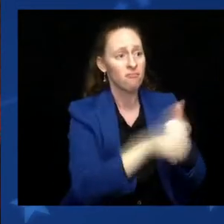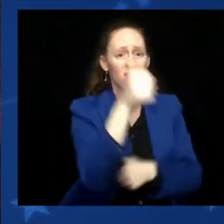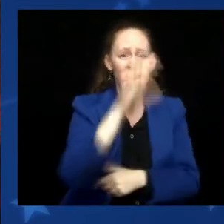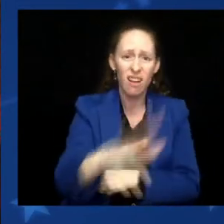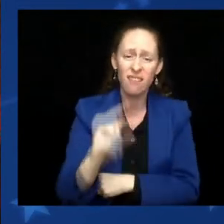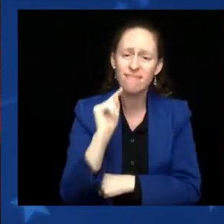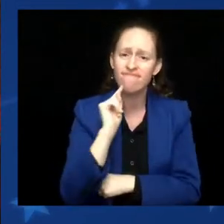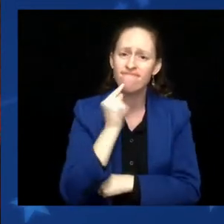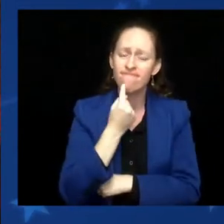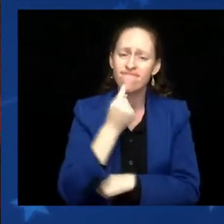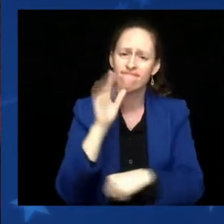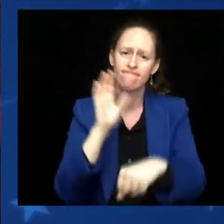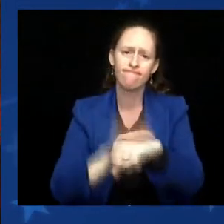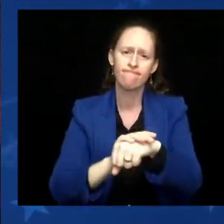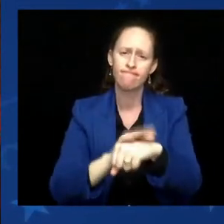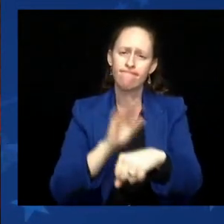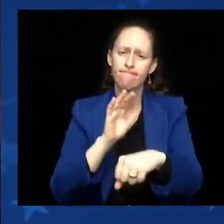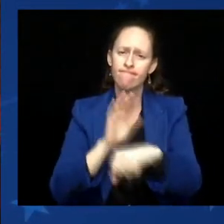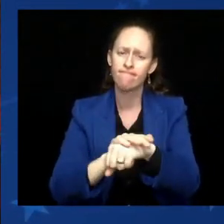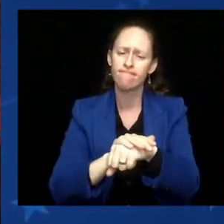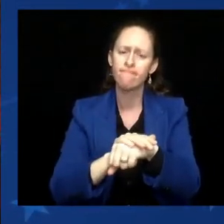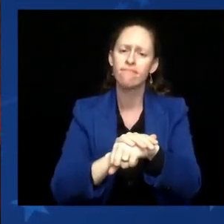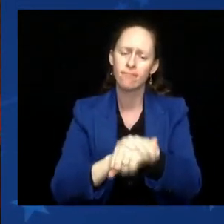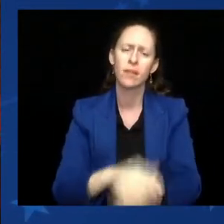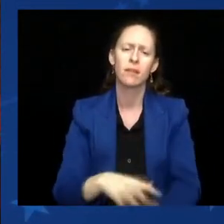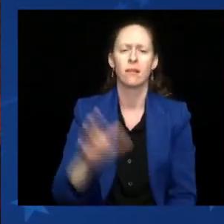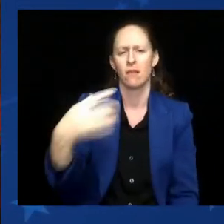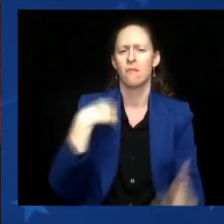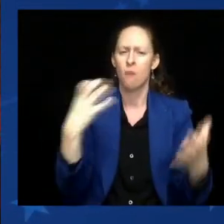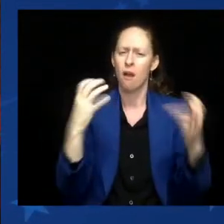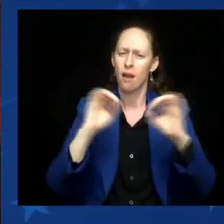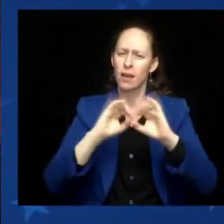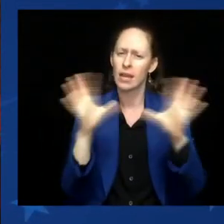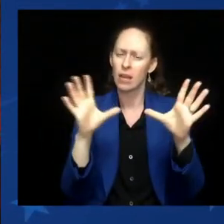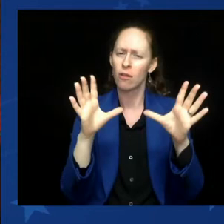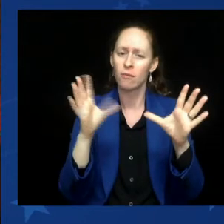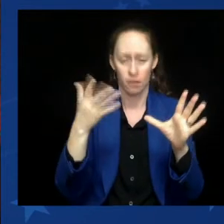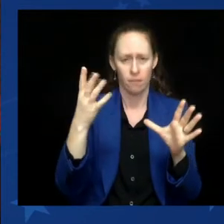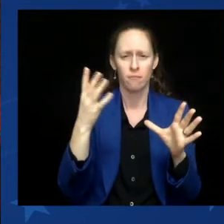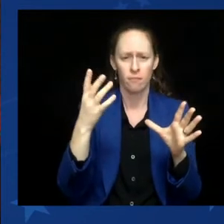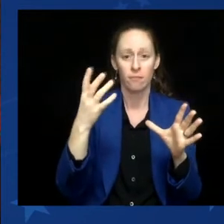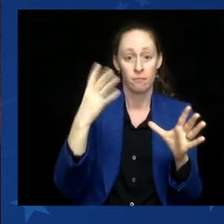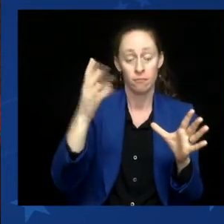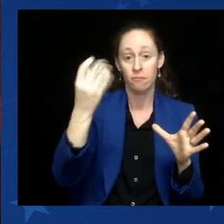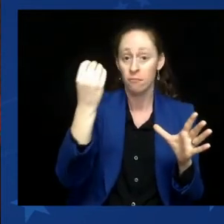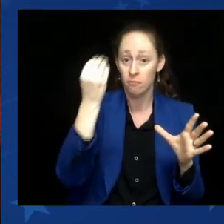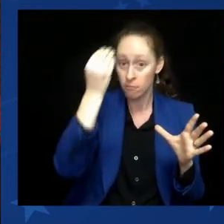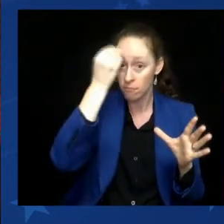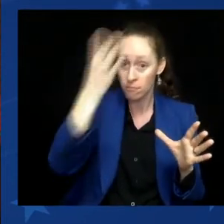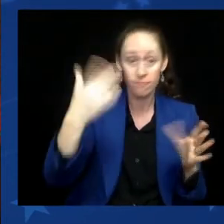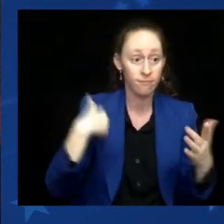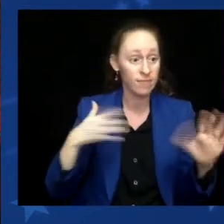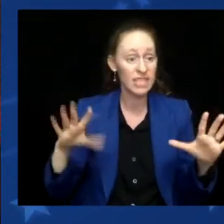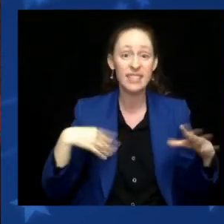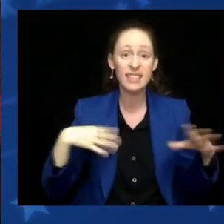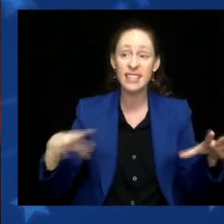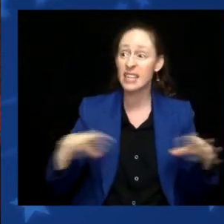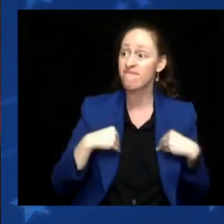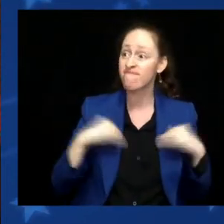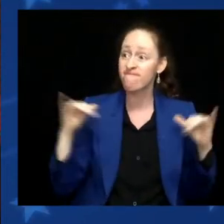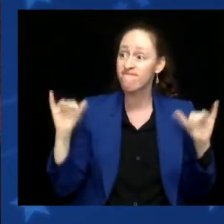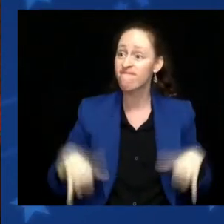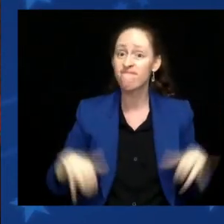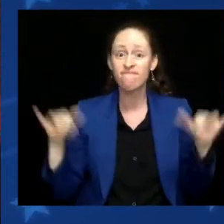not powerless in the face of these threats. We are not bystanders in this ongoing attack on